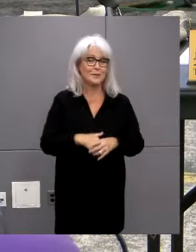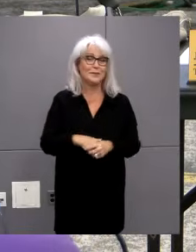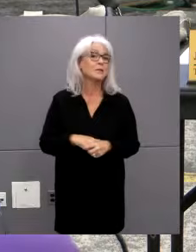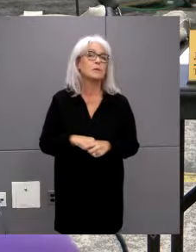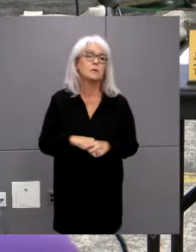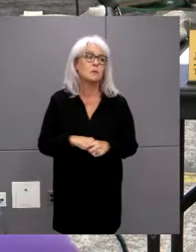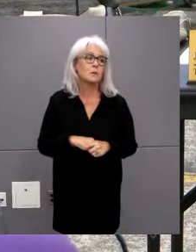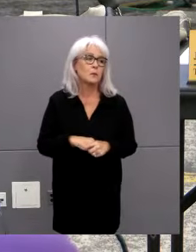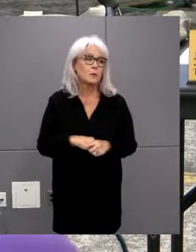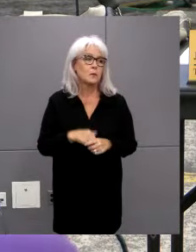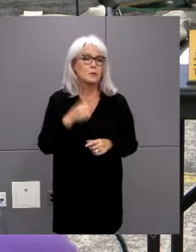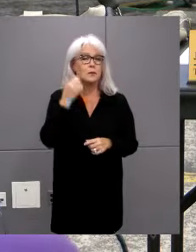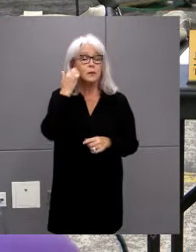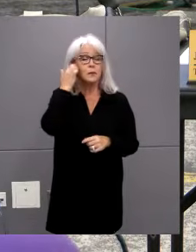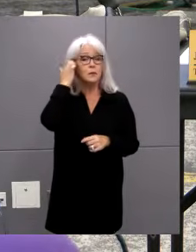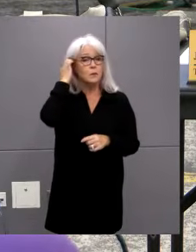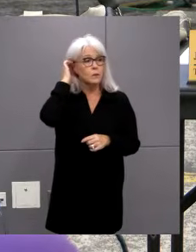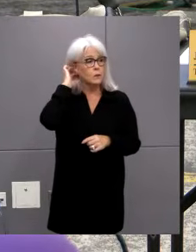Well, we're here, so.